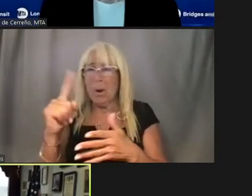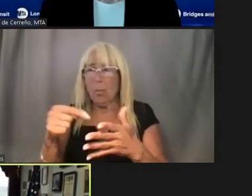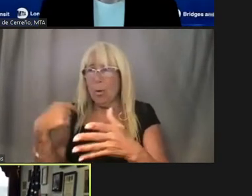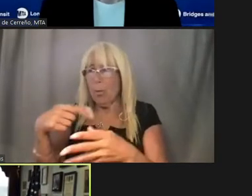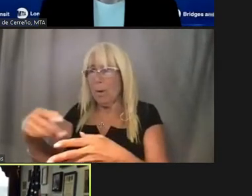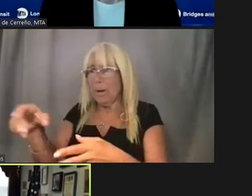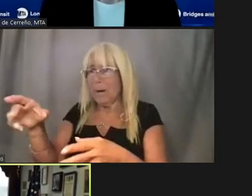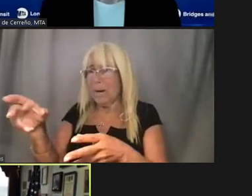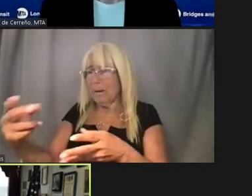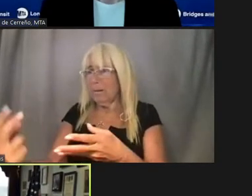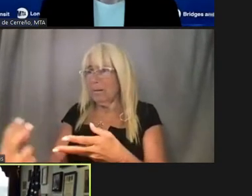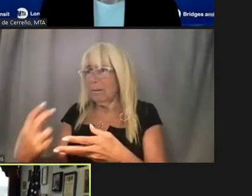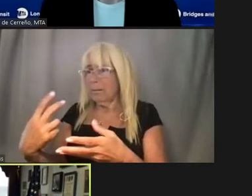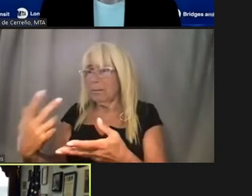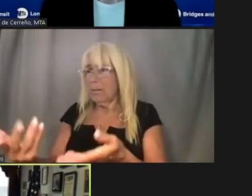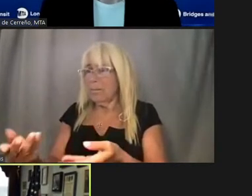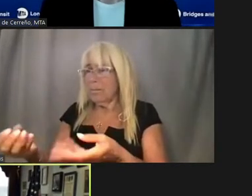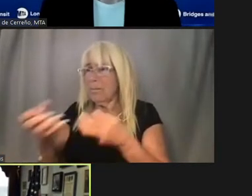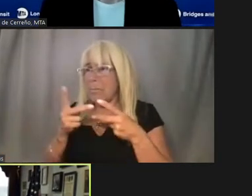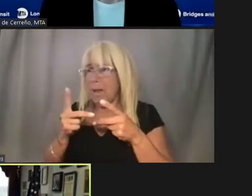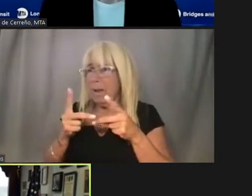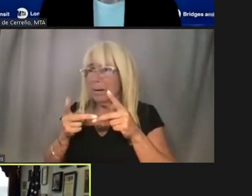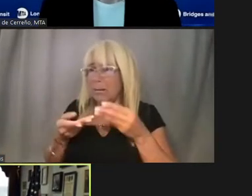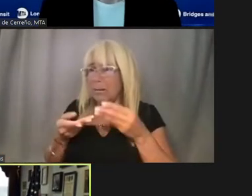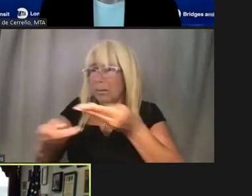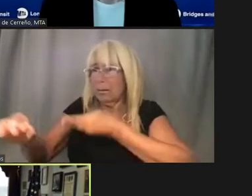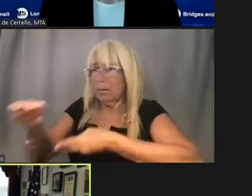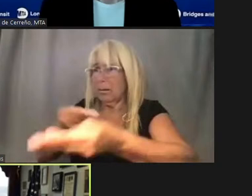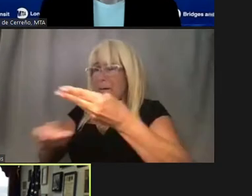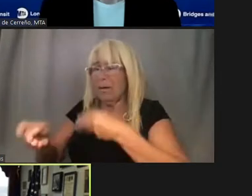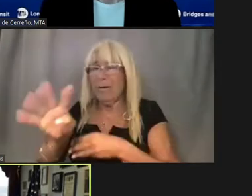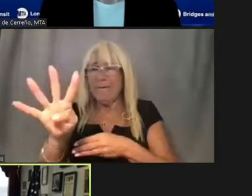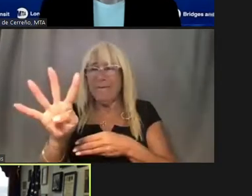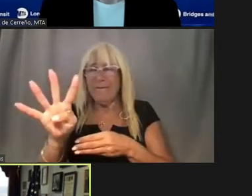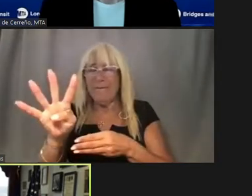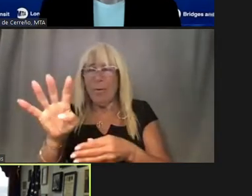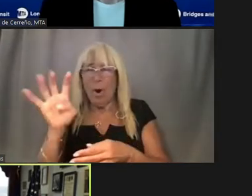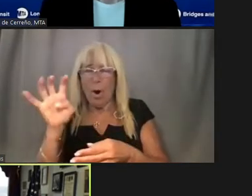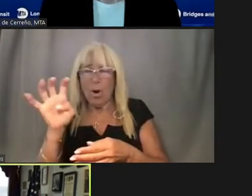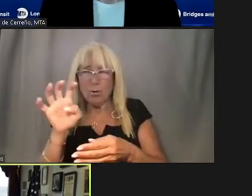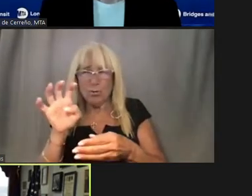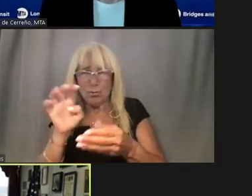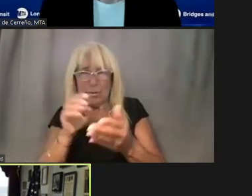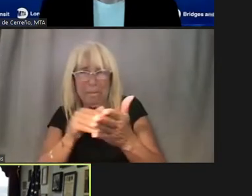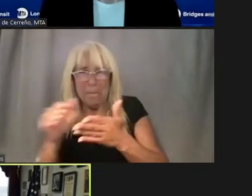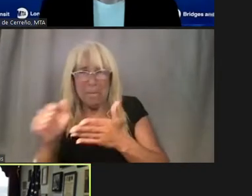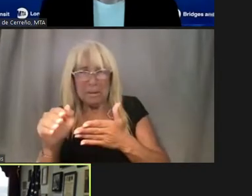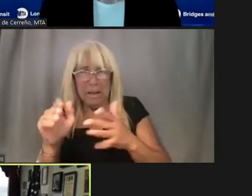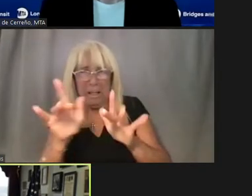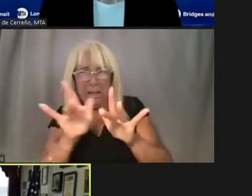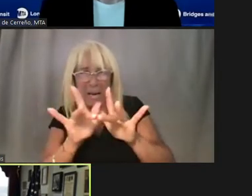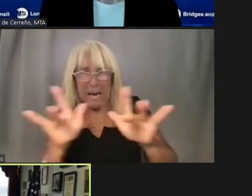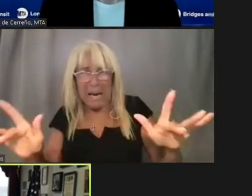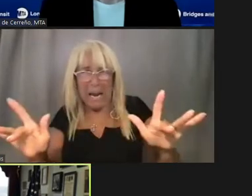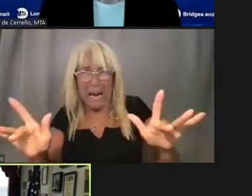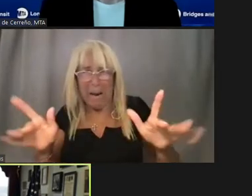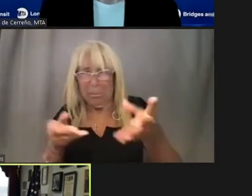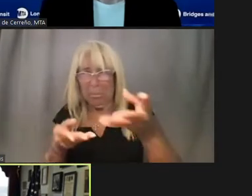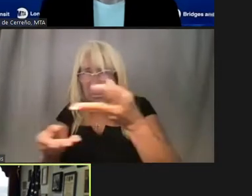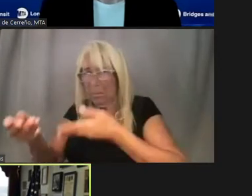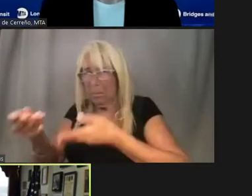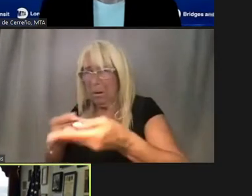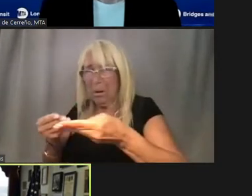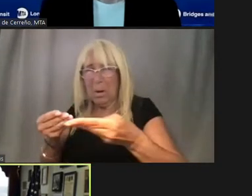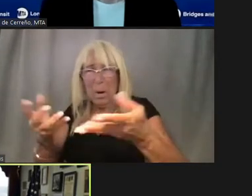return that equation of 400 million dollar Gap in just the last decade and now you you want these communities to give even more